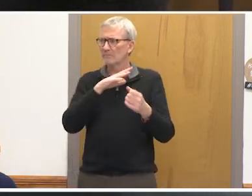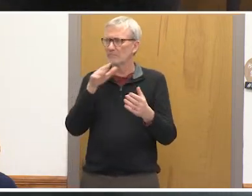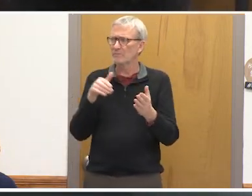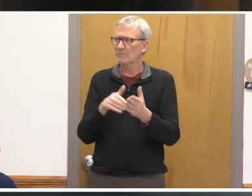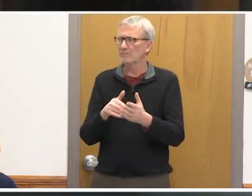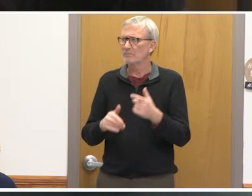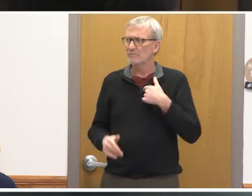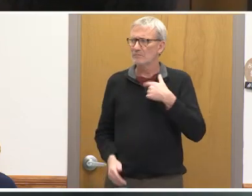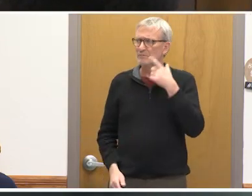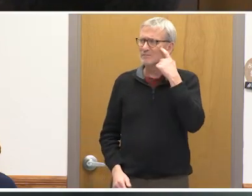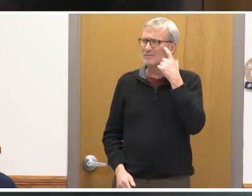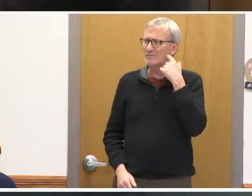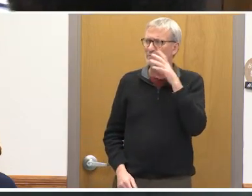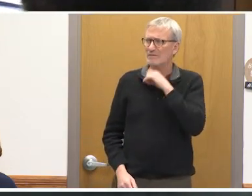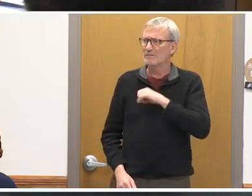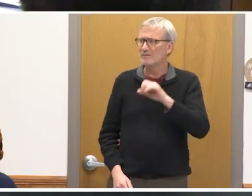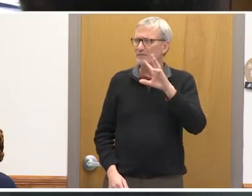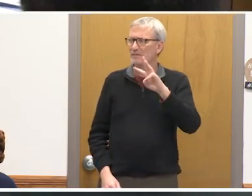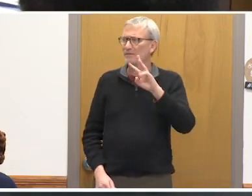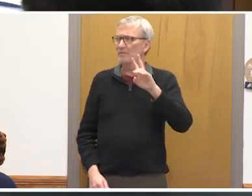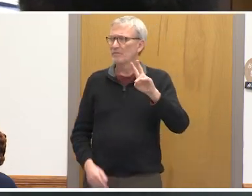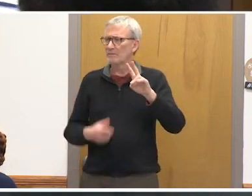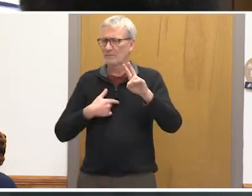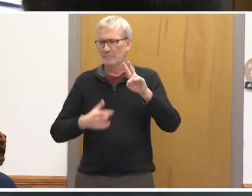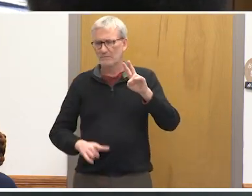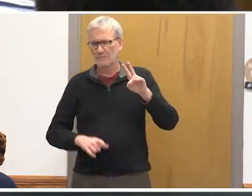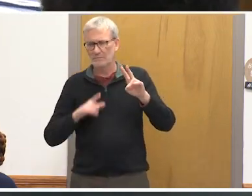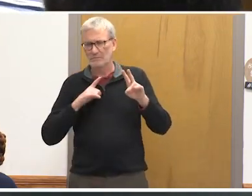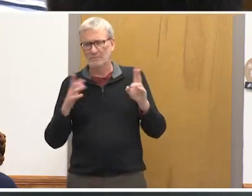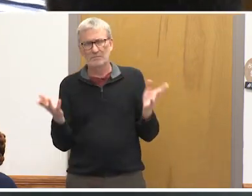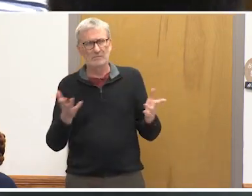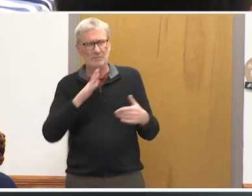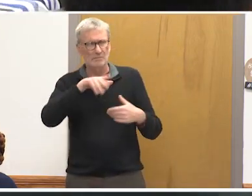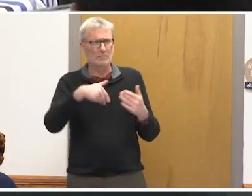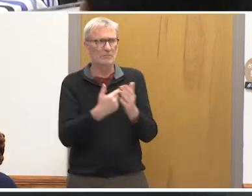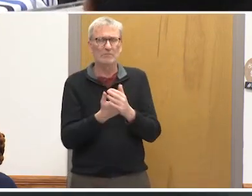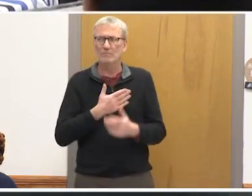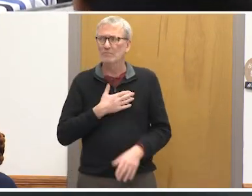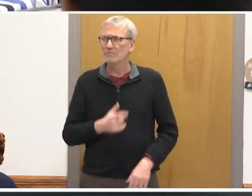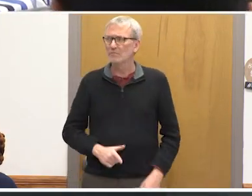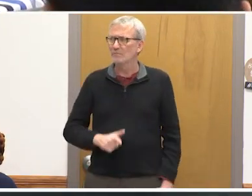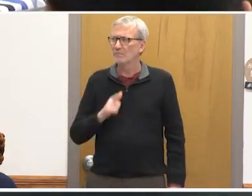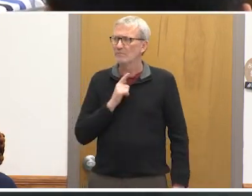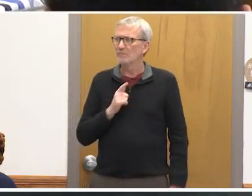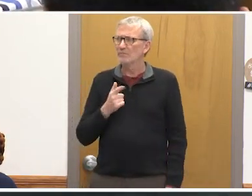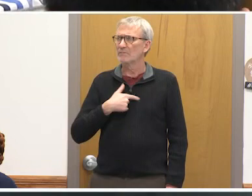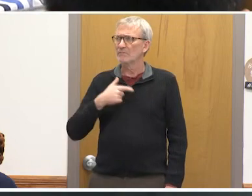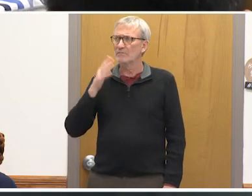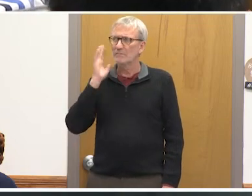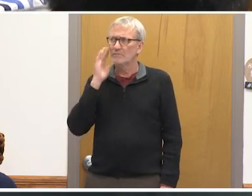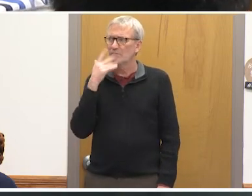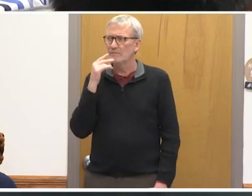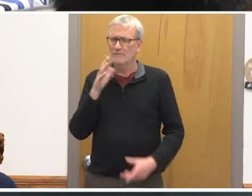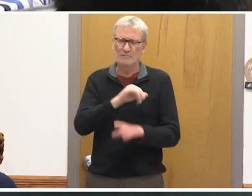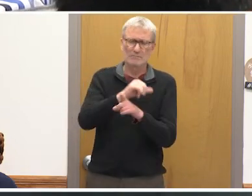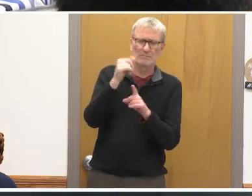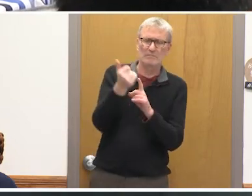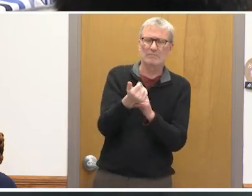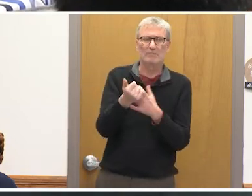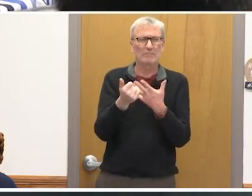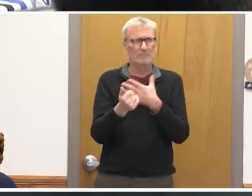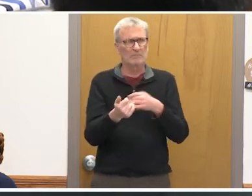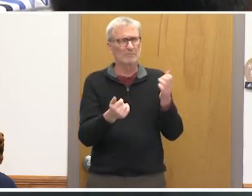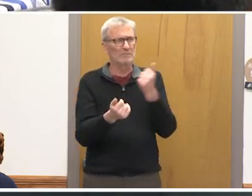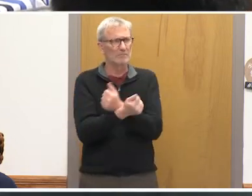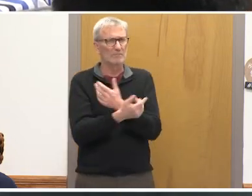just recently turned 62. I've been living in Homewood all my life. And so I pretty much know the atmosphere and the direction,